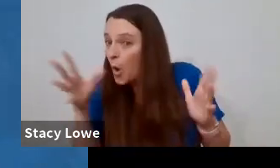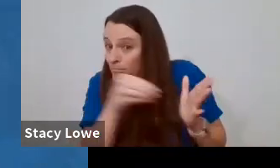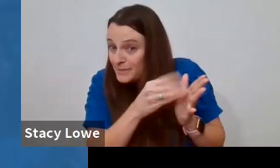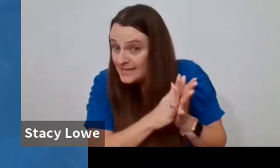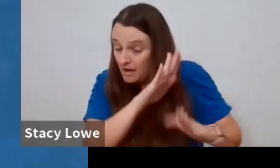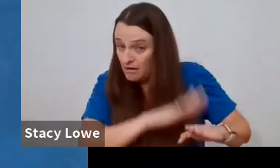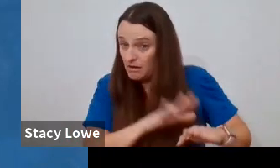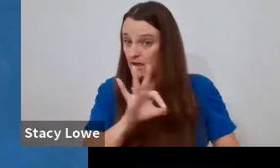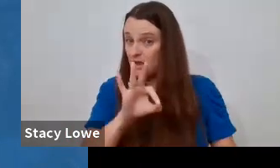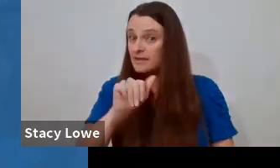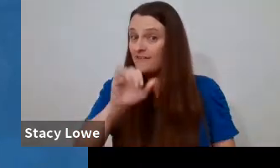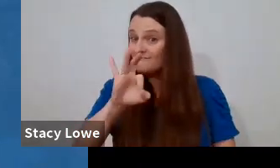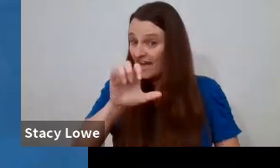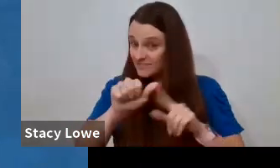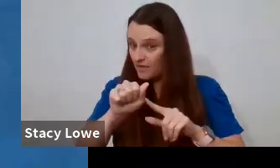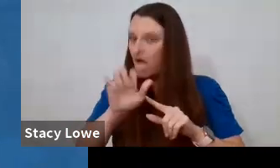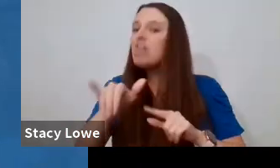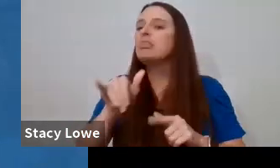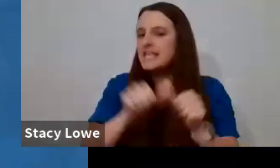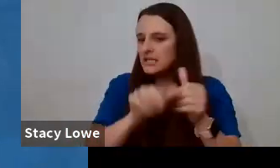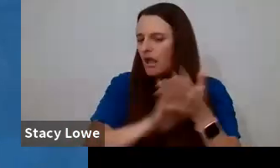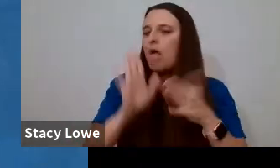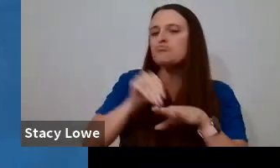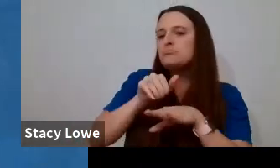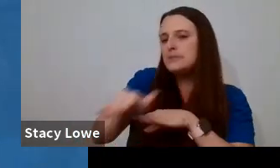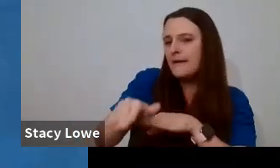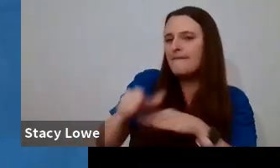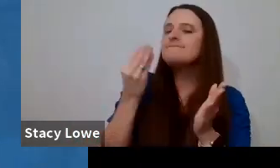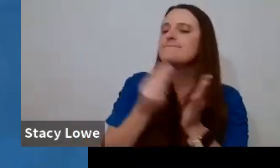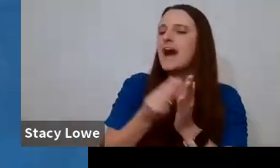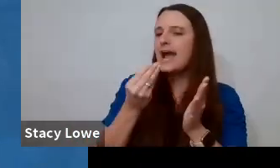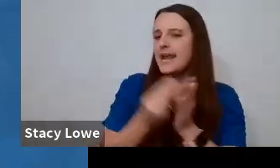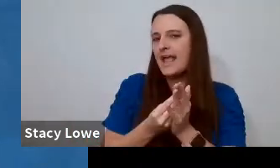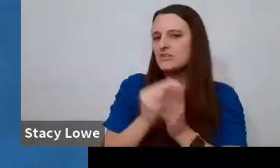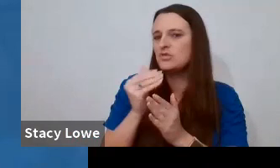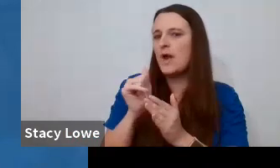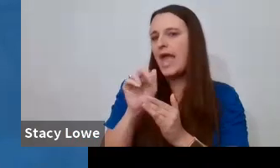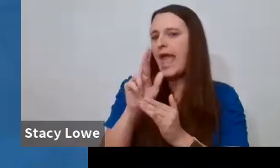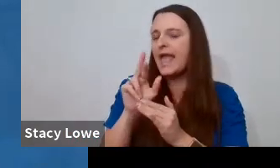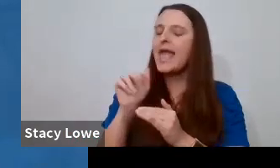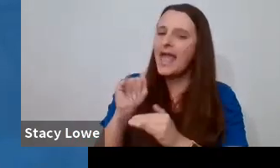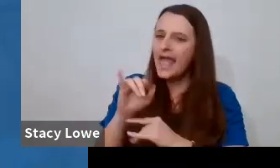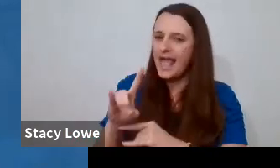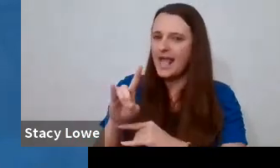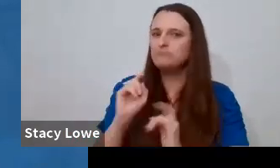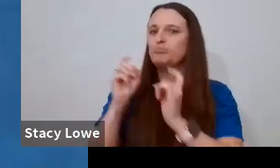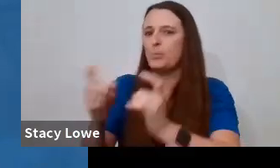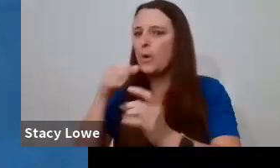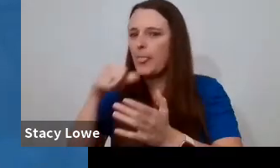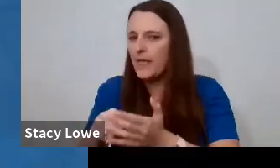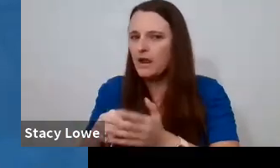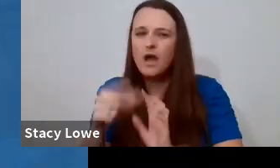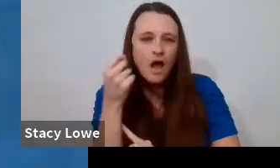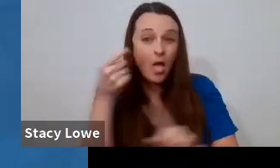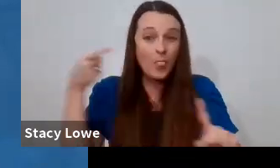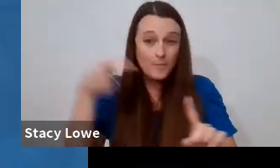then send you a financial aid award letter. Keep in mind that the purpose of financial aid